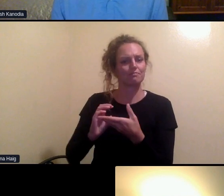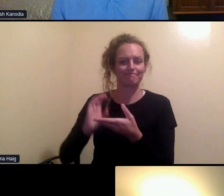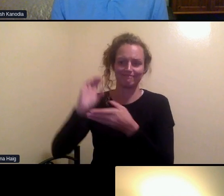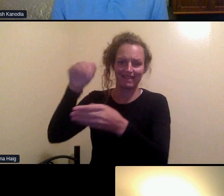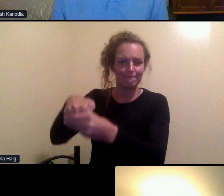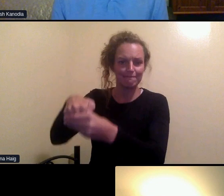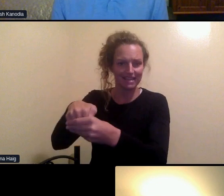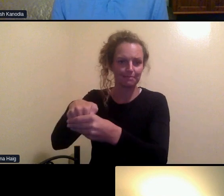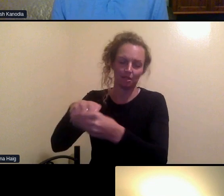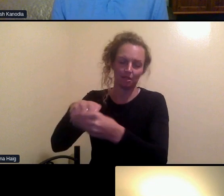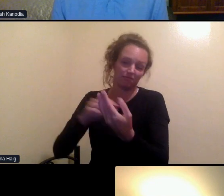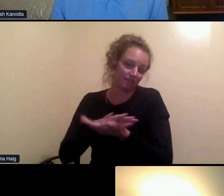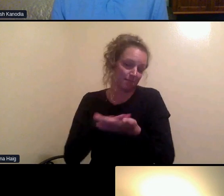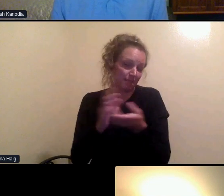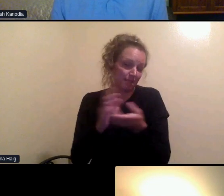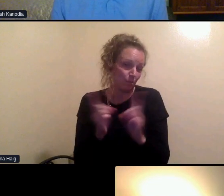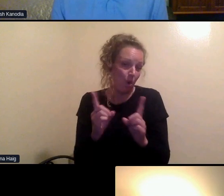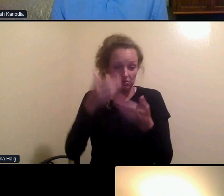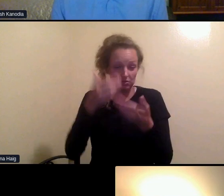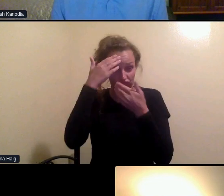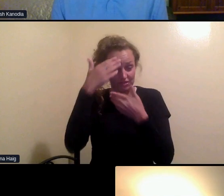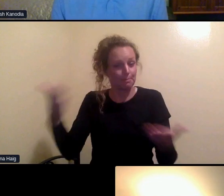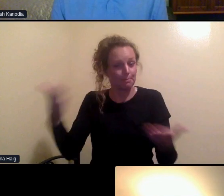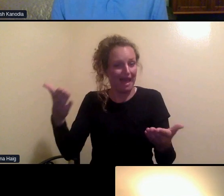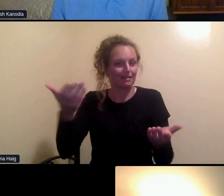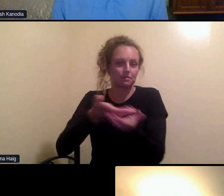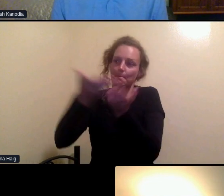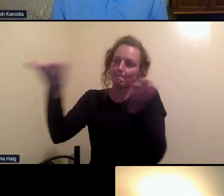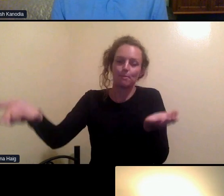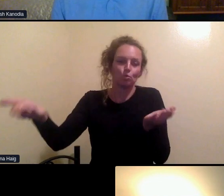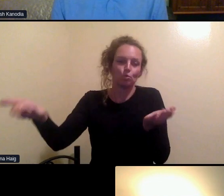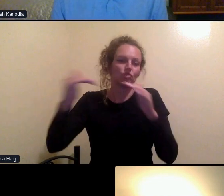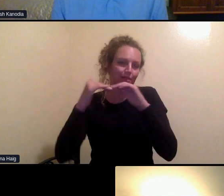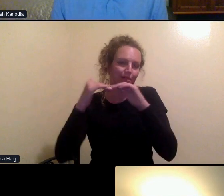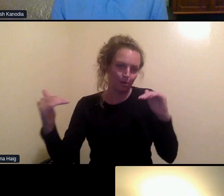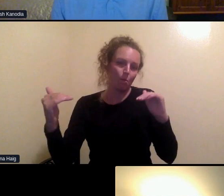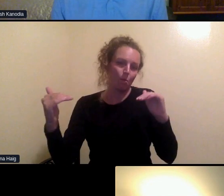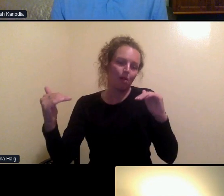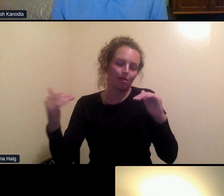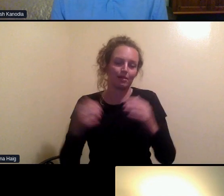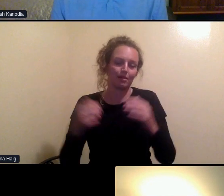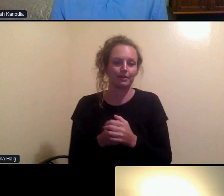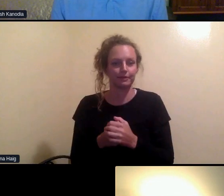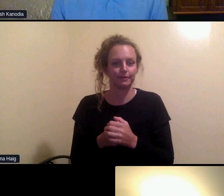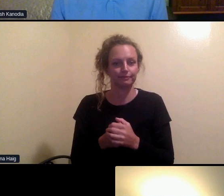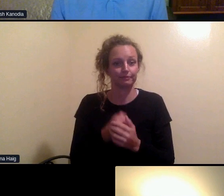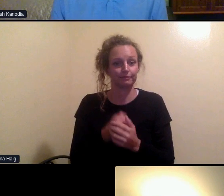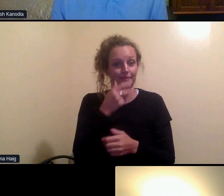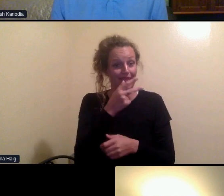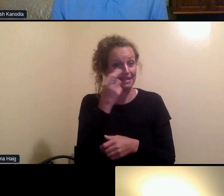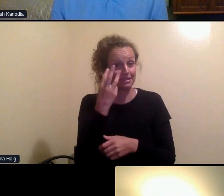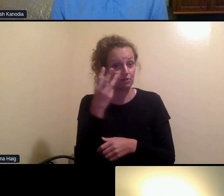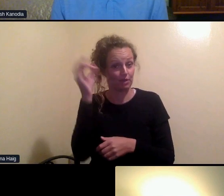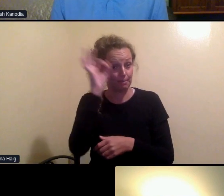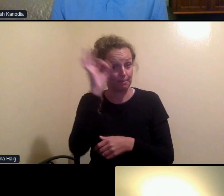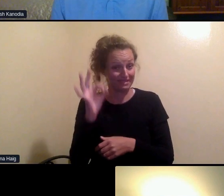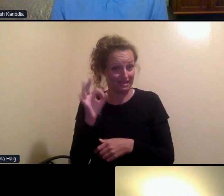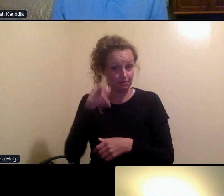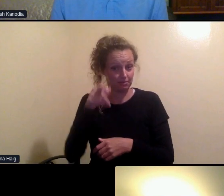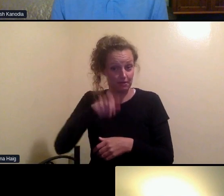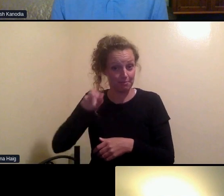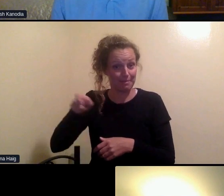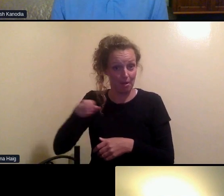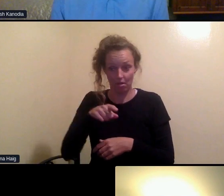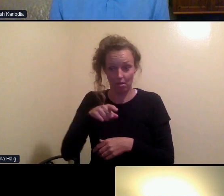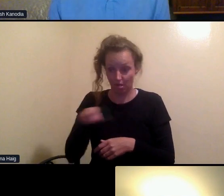they deserve. And also bearing in mind that, of course, 83% of people acquire their disabilities during working life. So we're talking